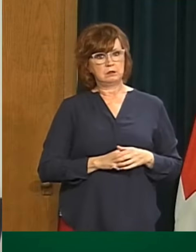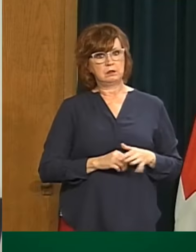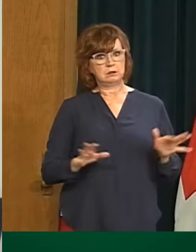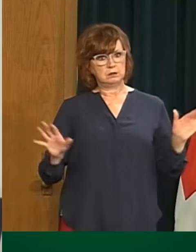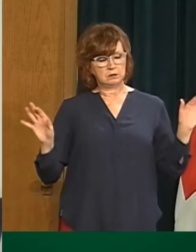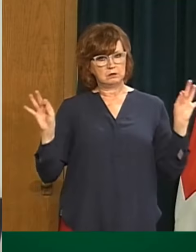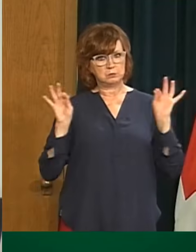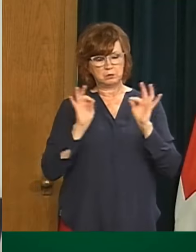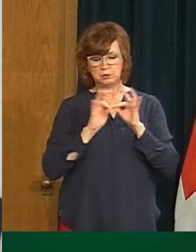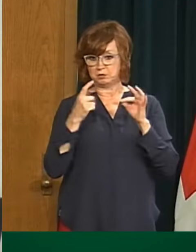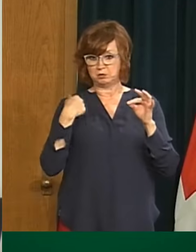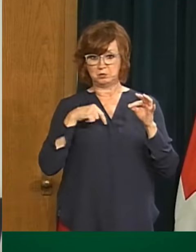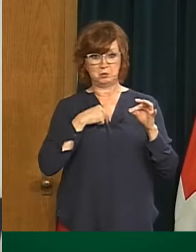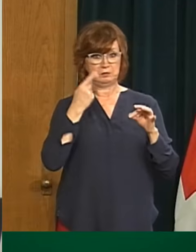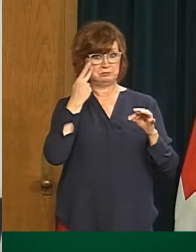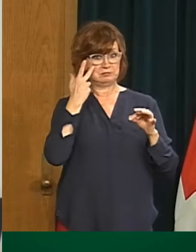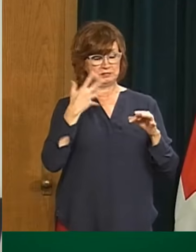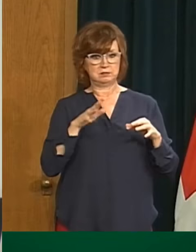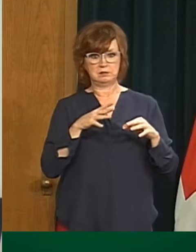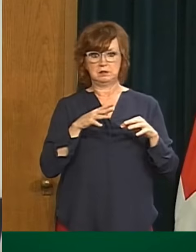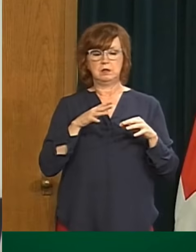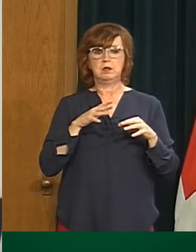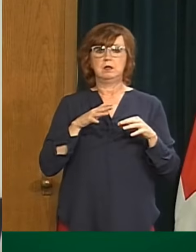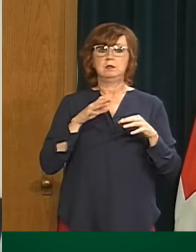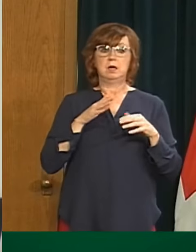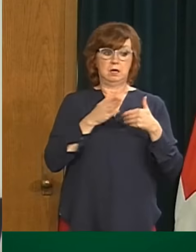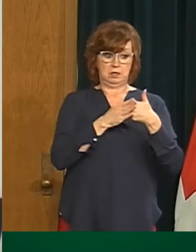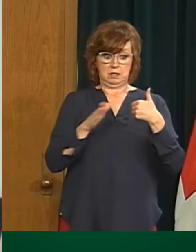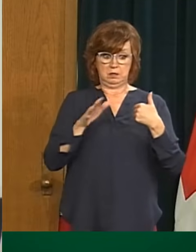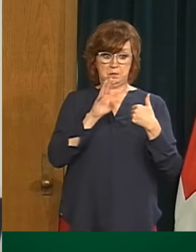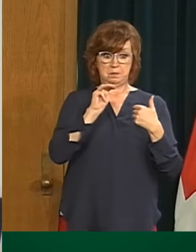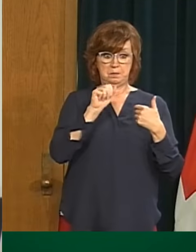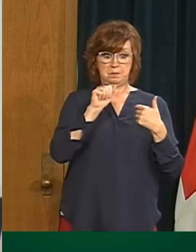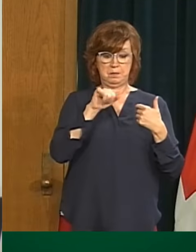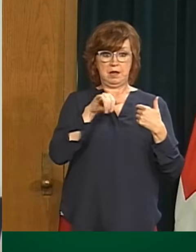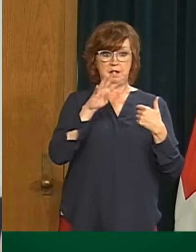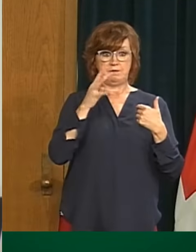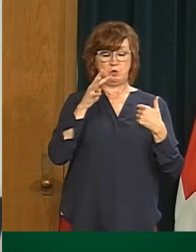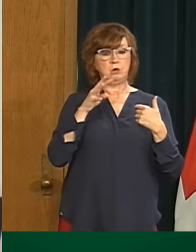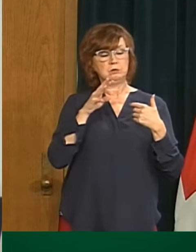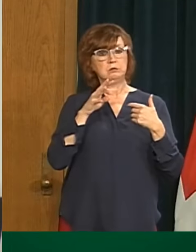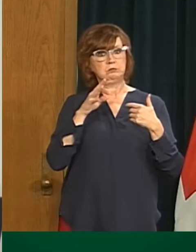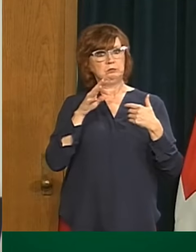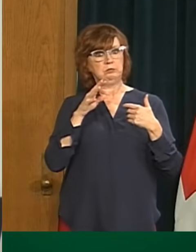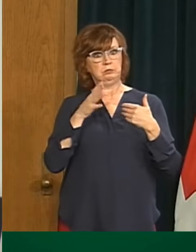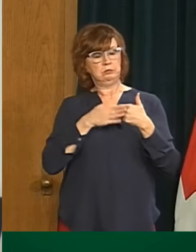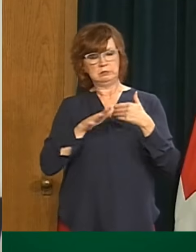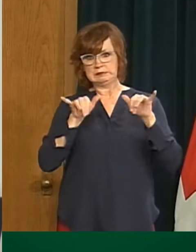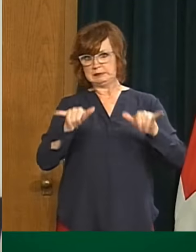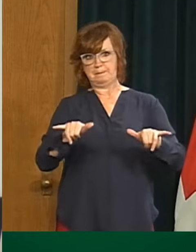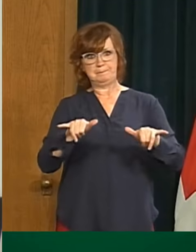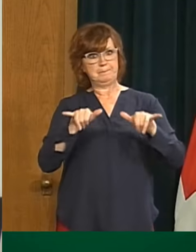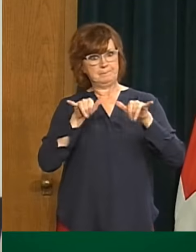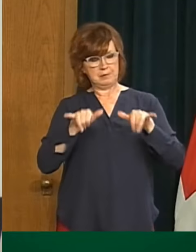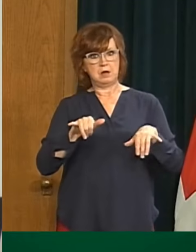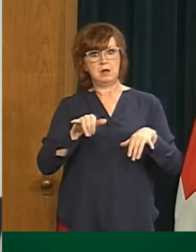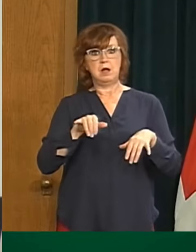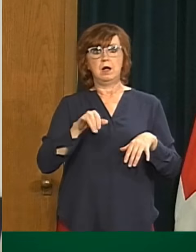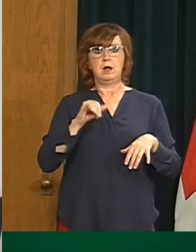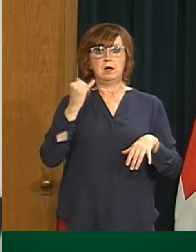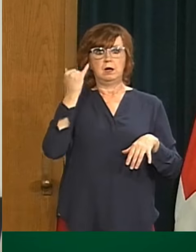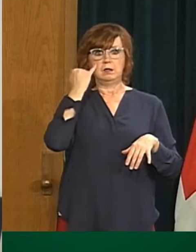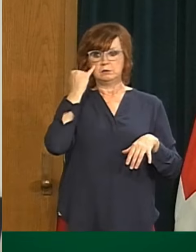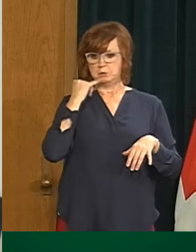critical, even if you have no case in your setting, in your part of the province. That is critical to keep it that way, because as we have